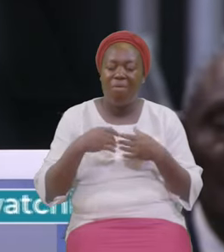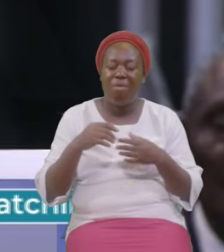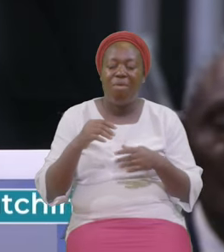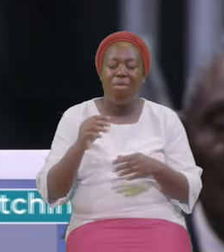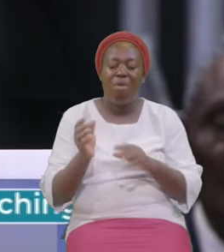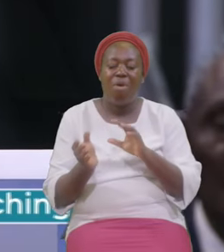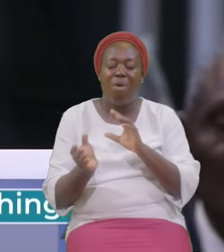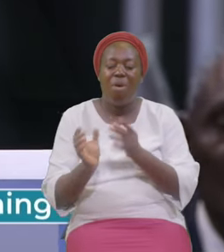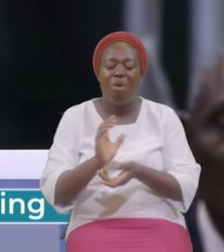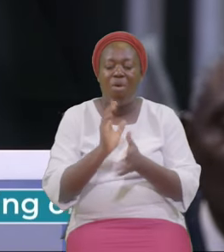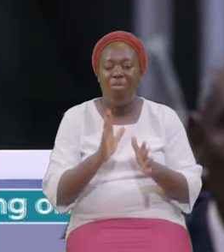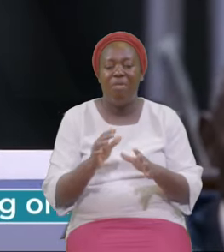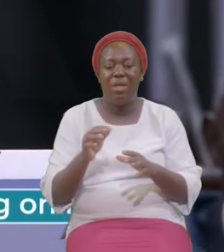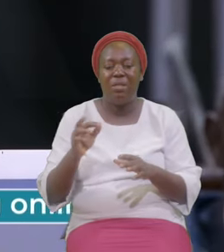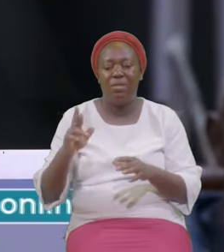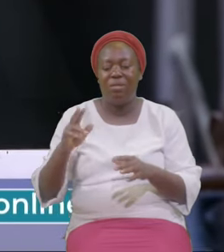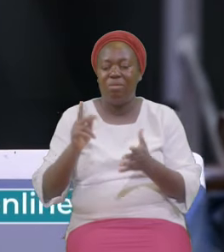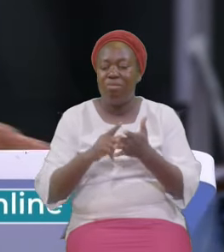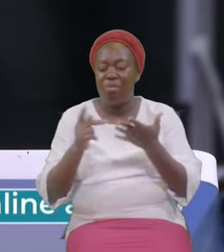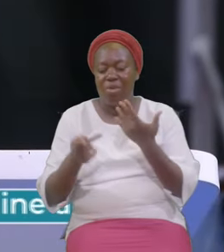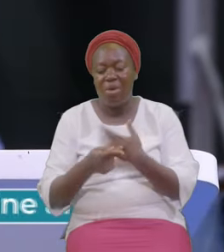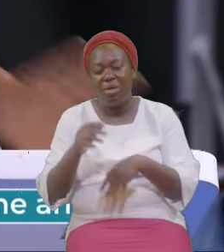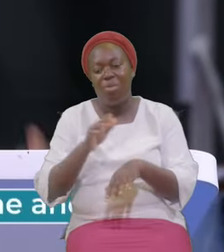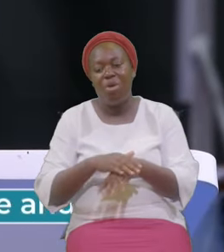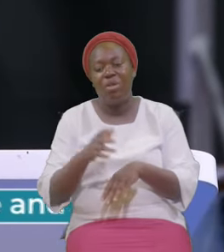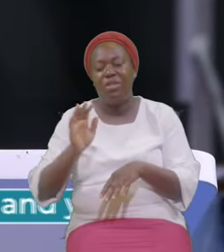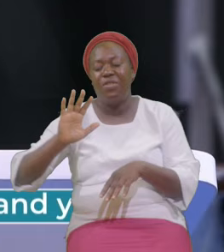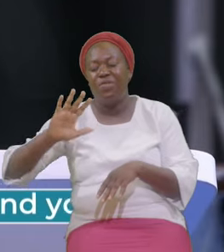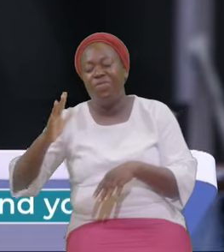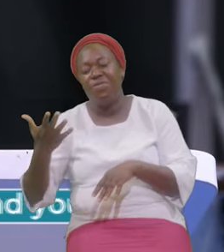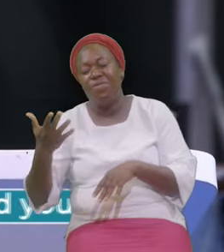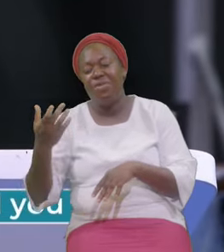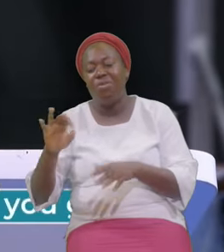5th of May in all our churches globally,